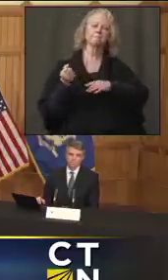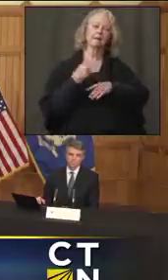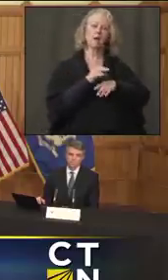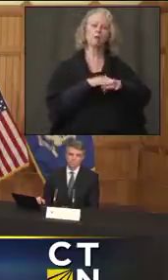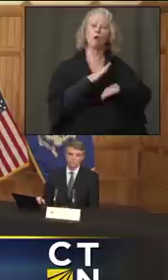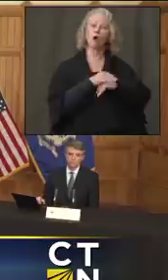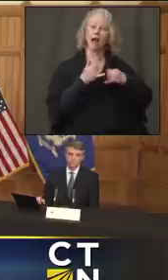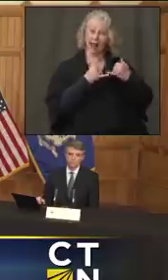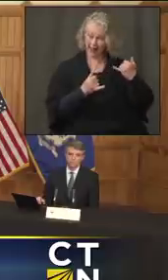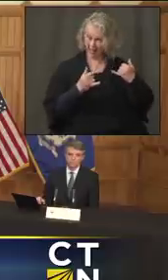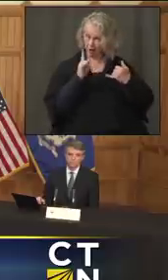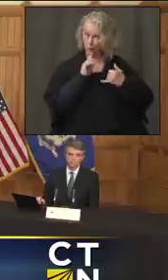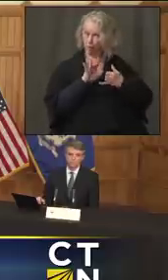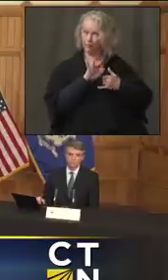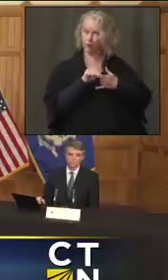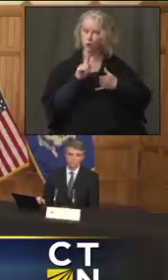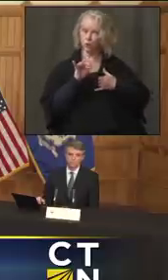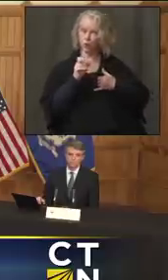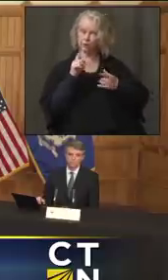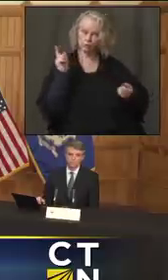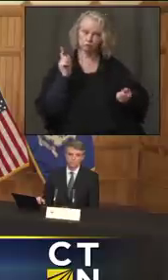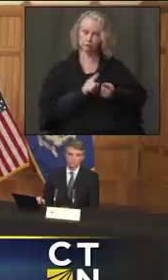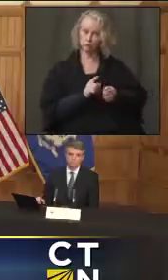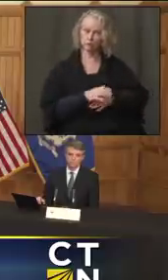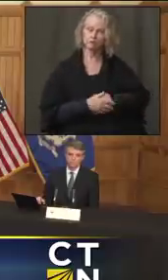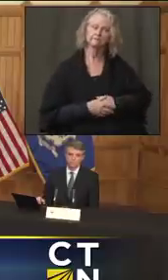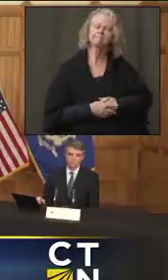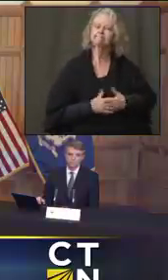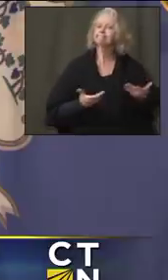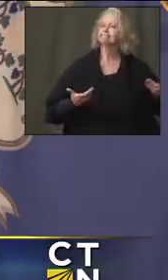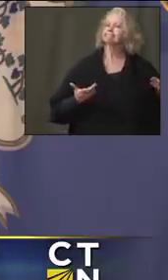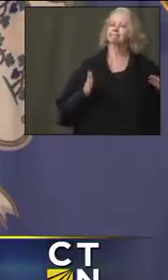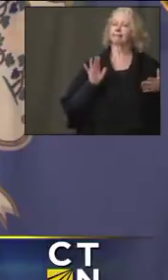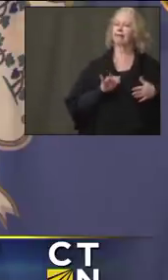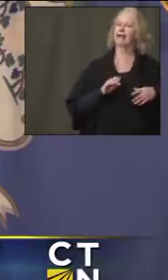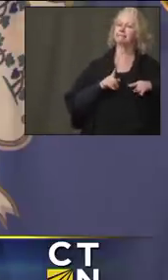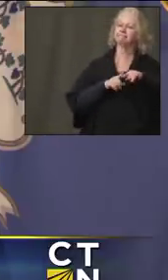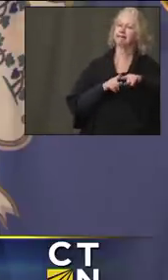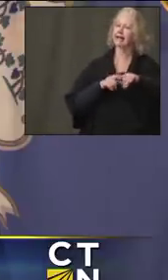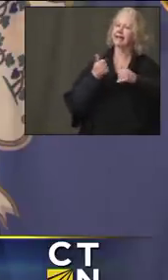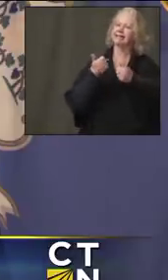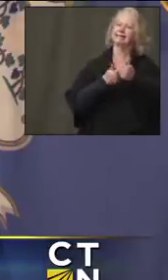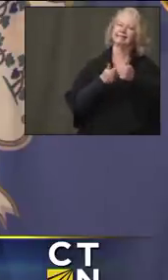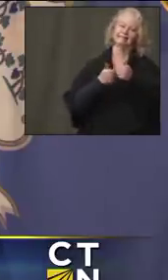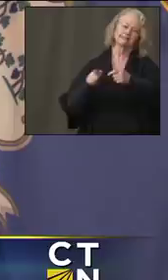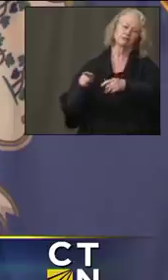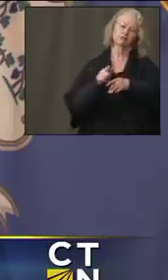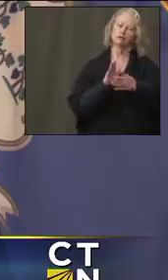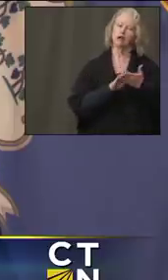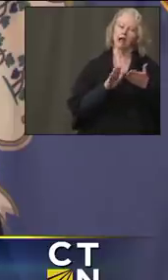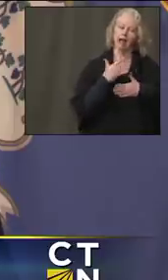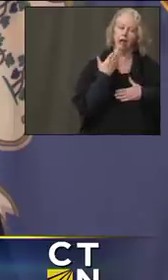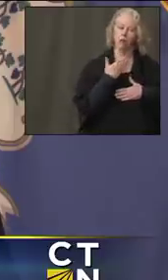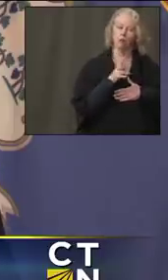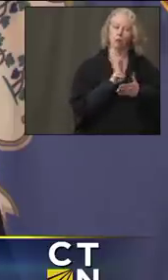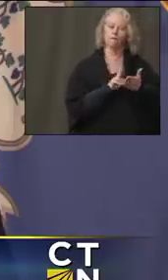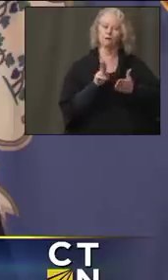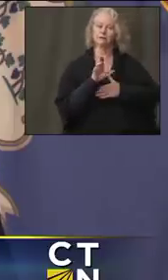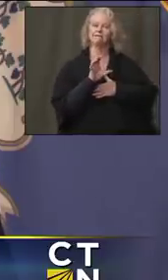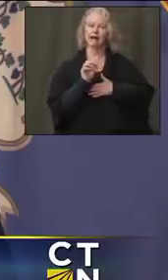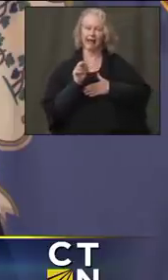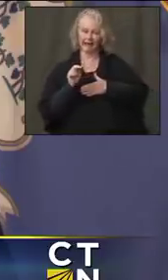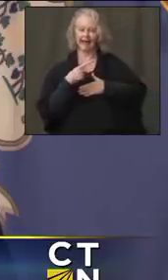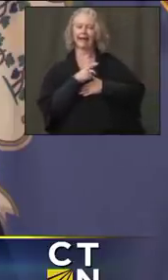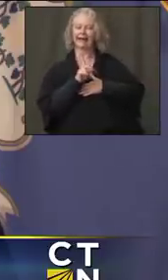fall? That's going to be obviously up to the different colleges. I know, for example, University of Connecticut, they've